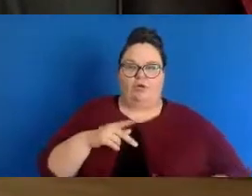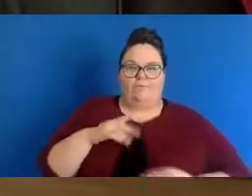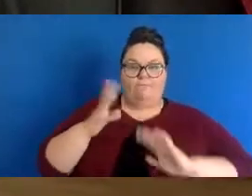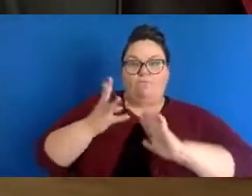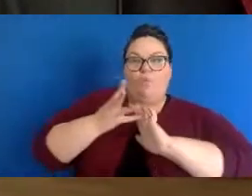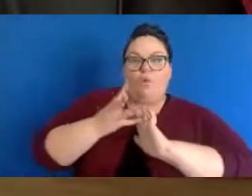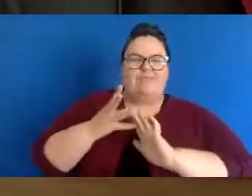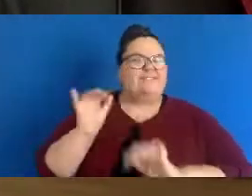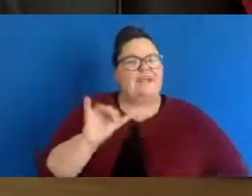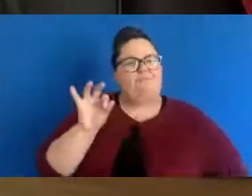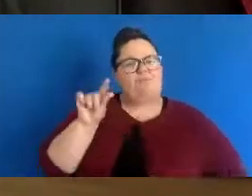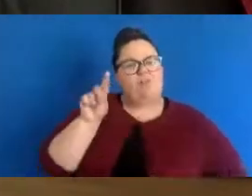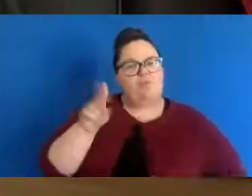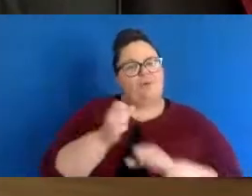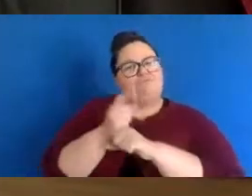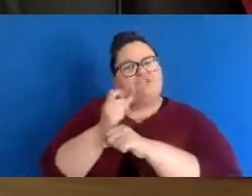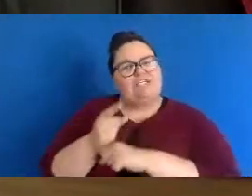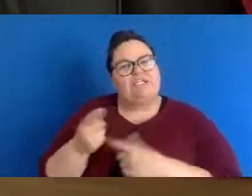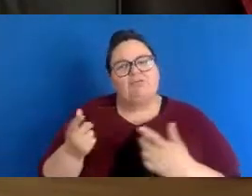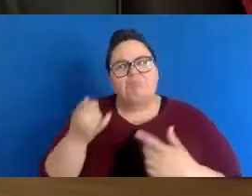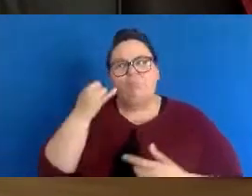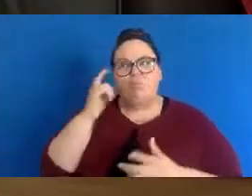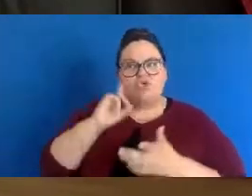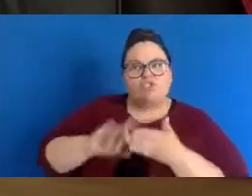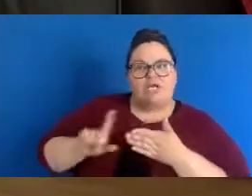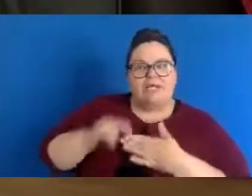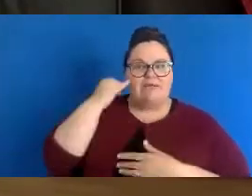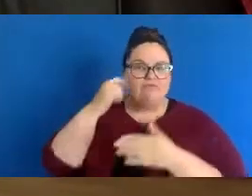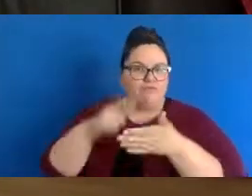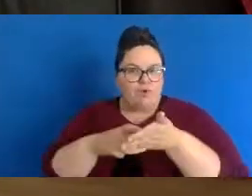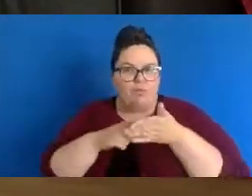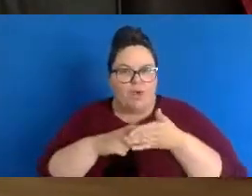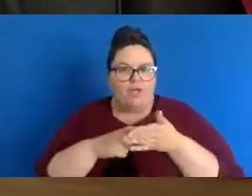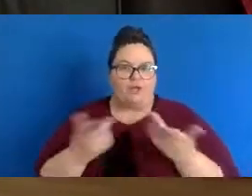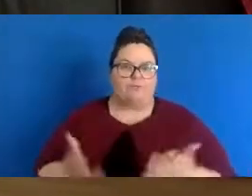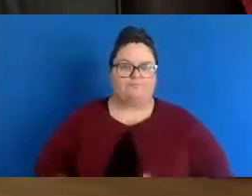and when that would start to be part of our rollout.